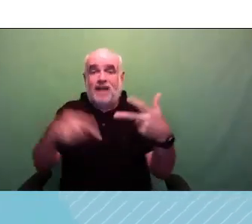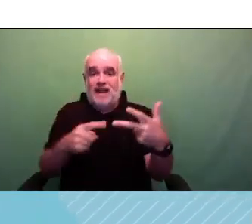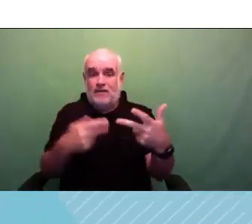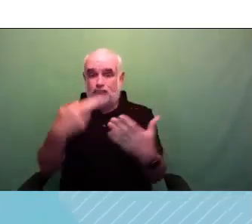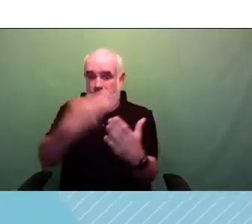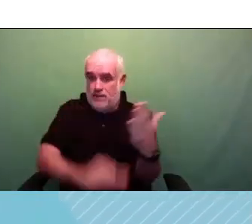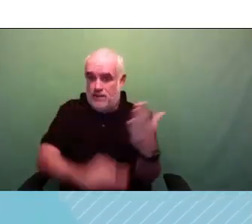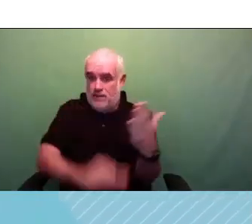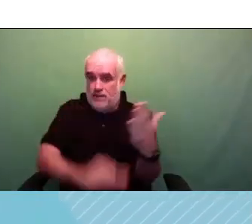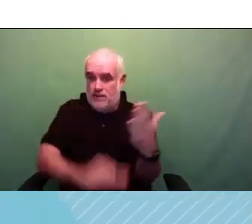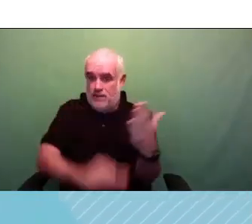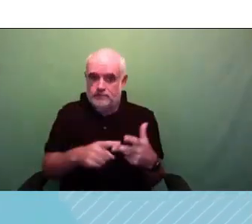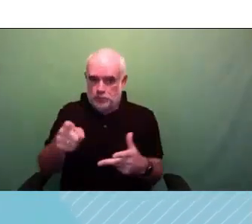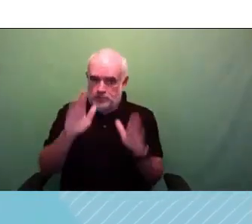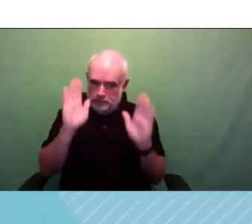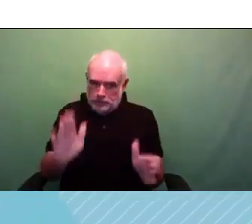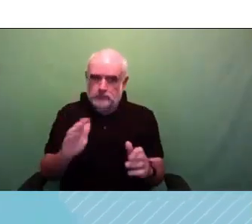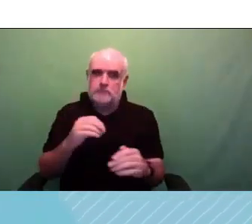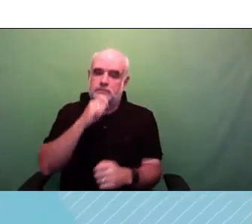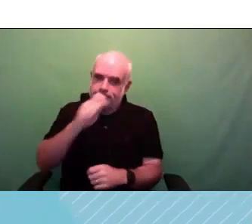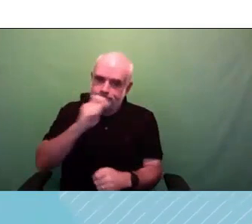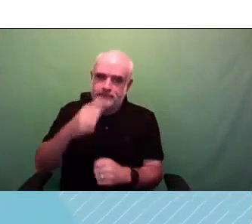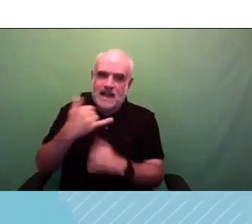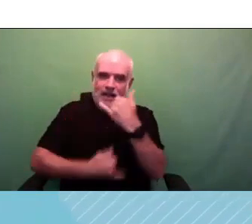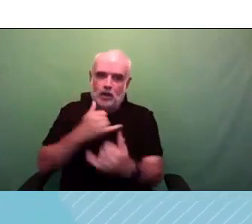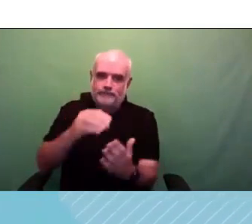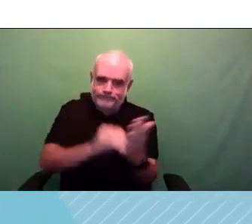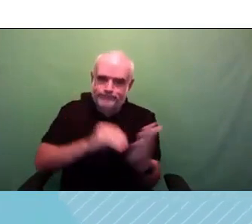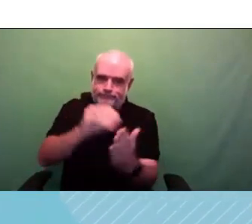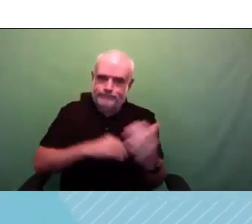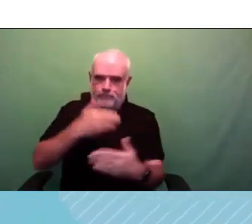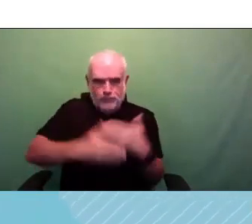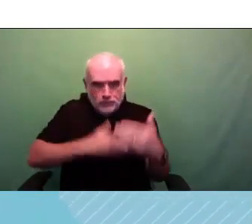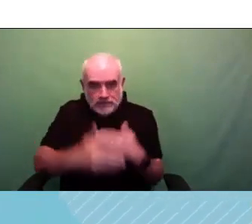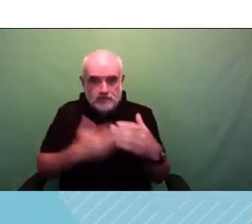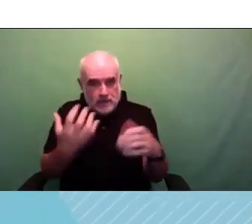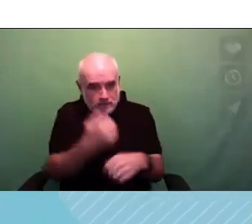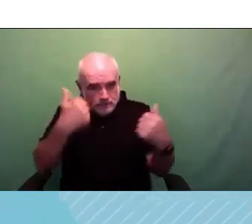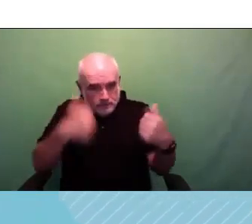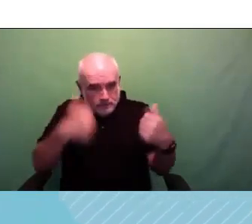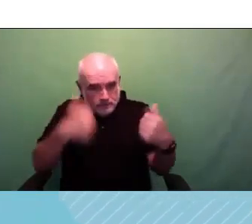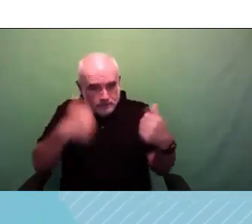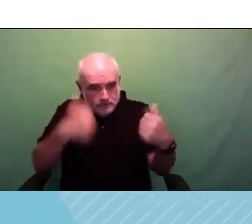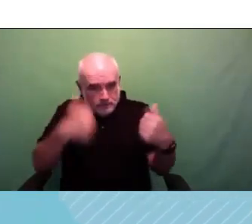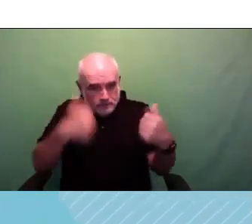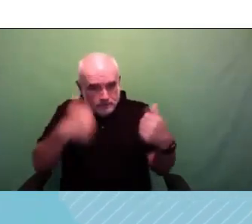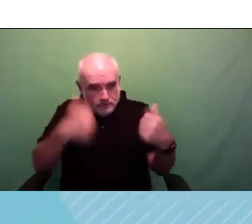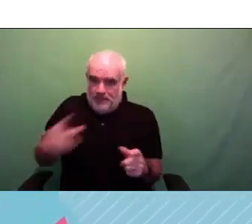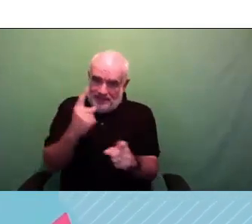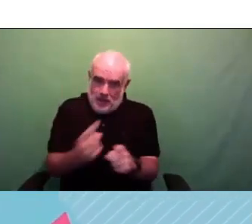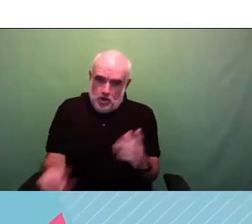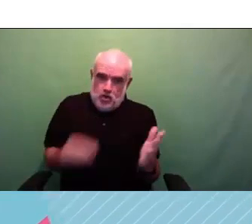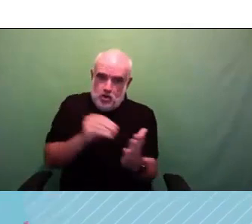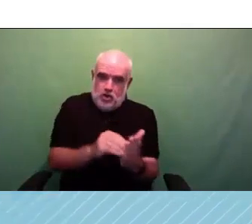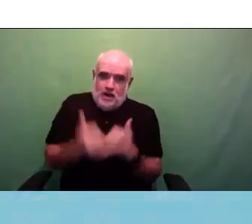Finally, report. You must report annually on progress and achievements in a manner accessible to the public, such as your